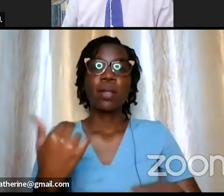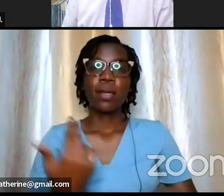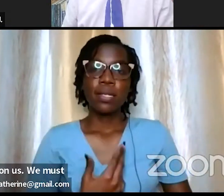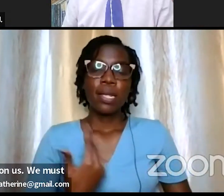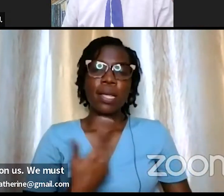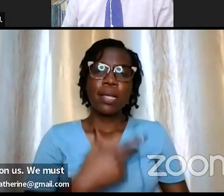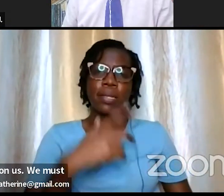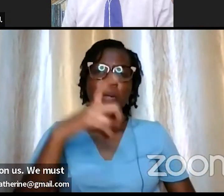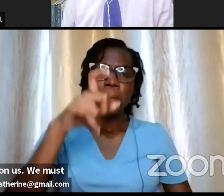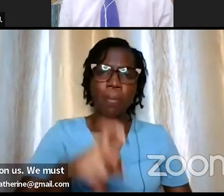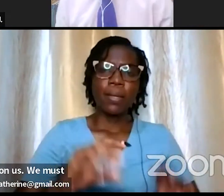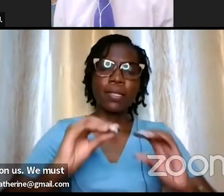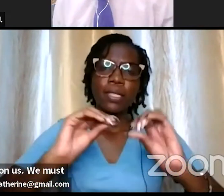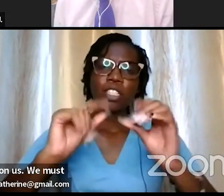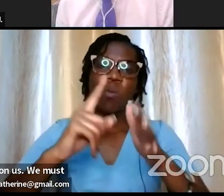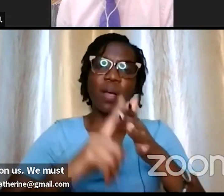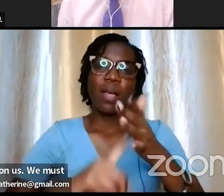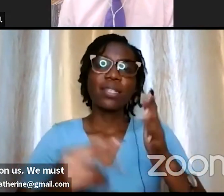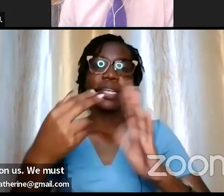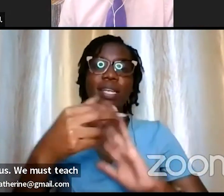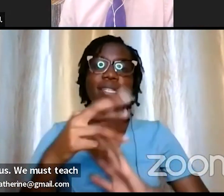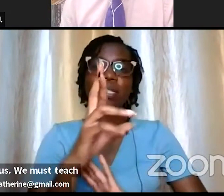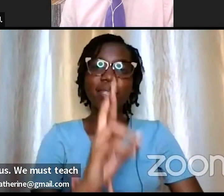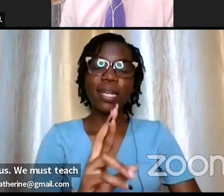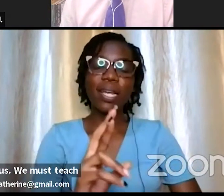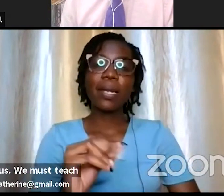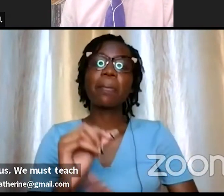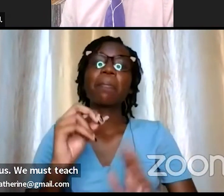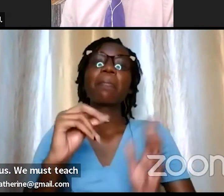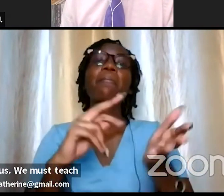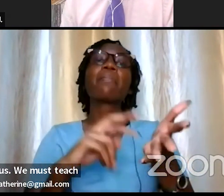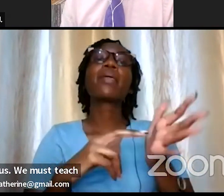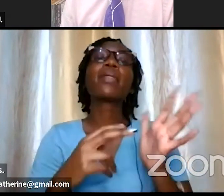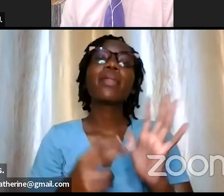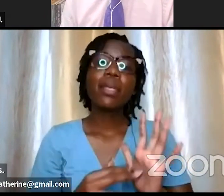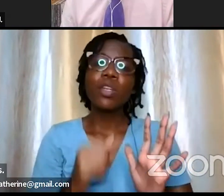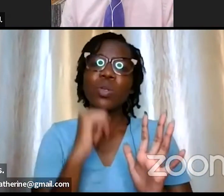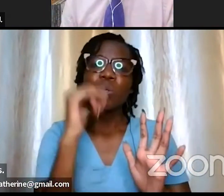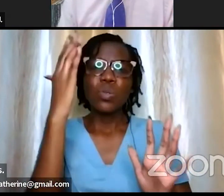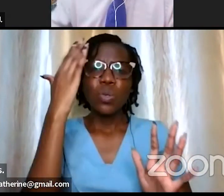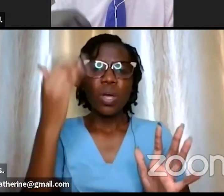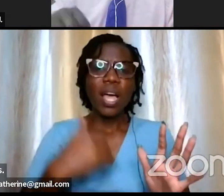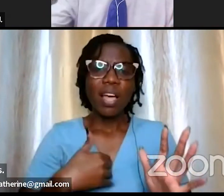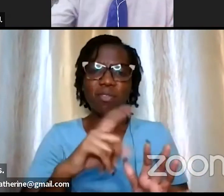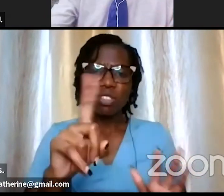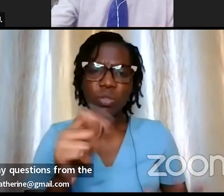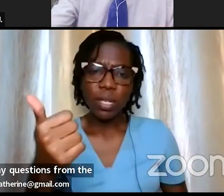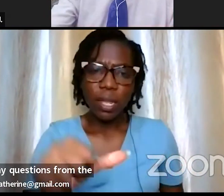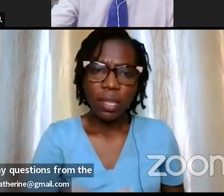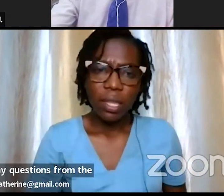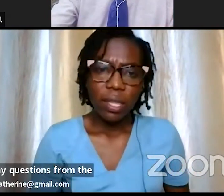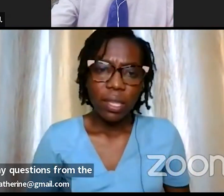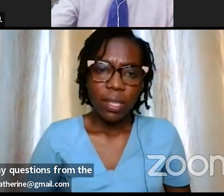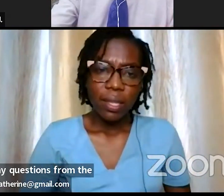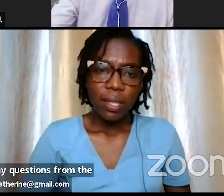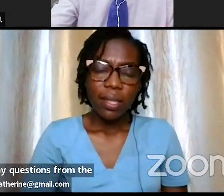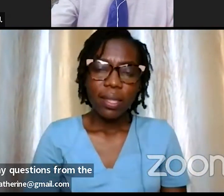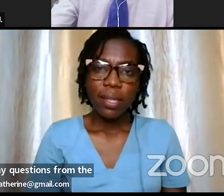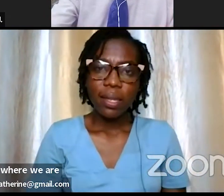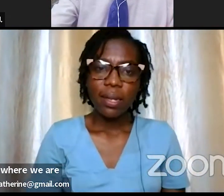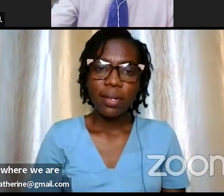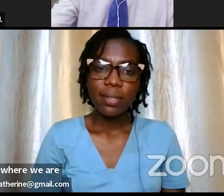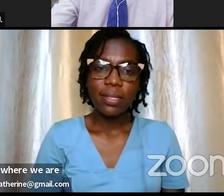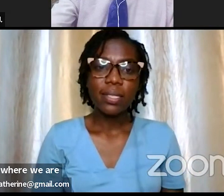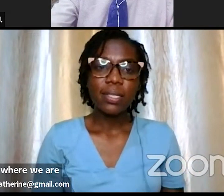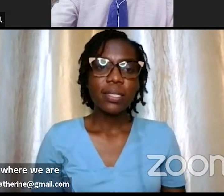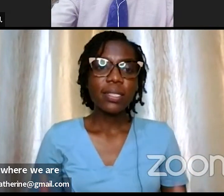them what HR is. But now, I don't know whether we have any questions from the audience. Kevin, I don't know where we are at. And by the way,